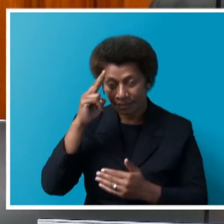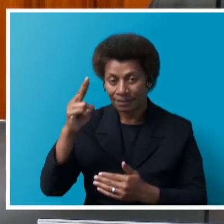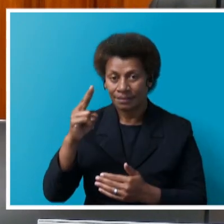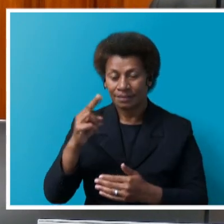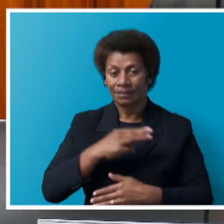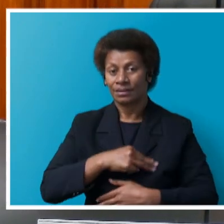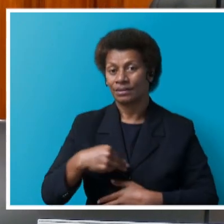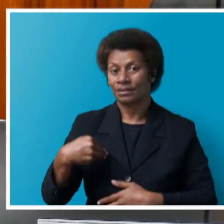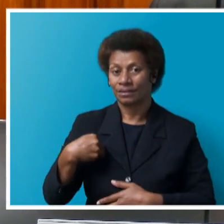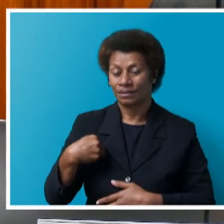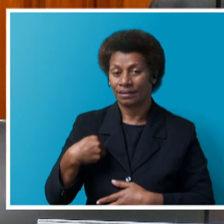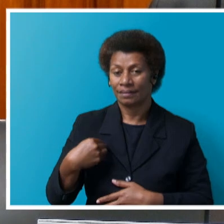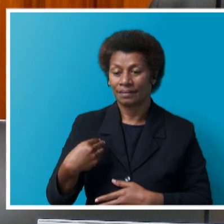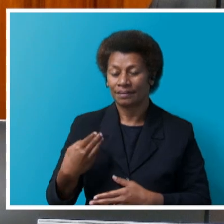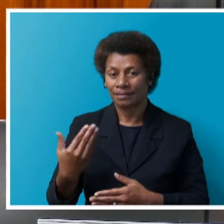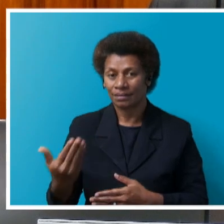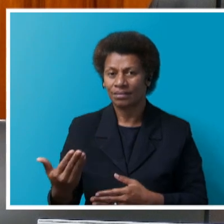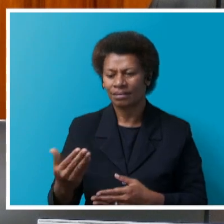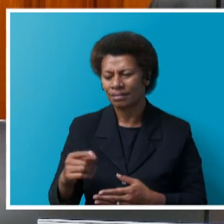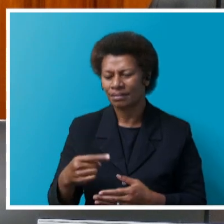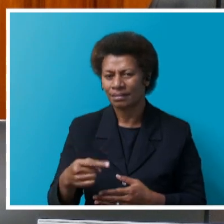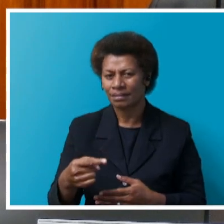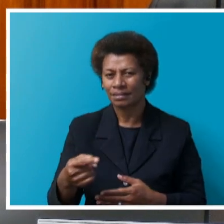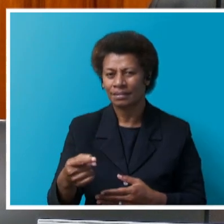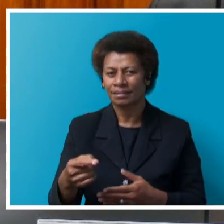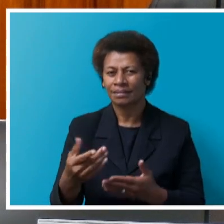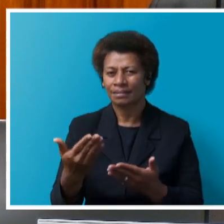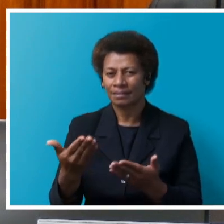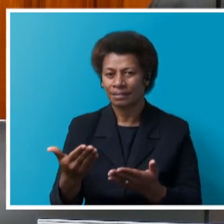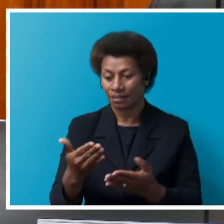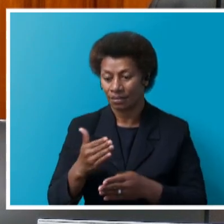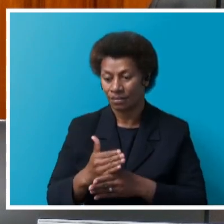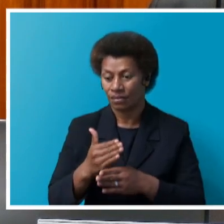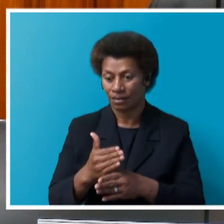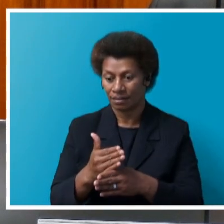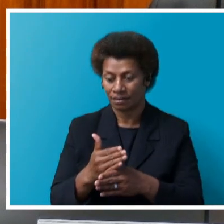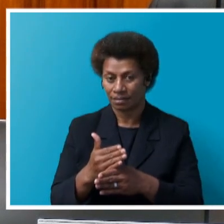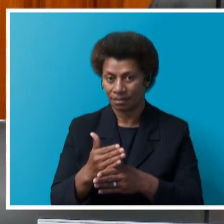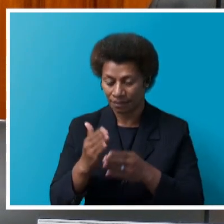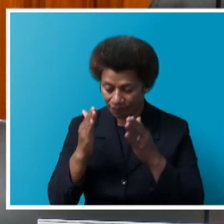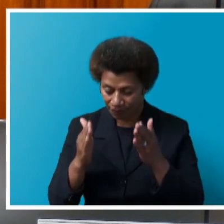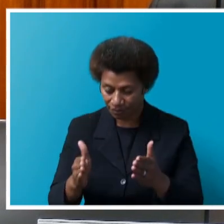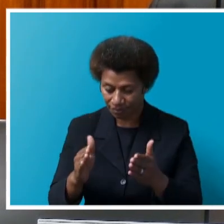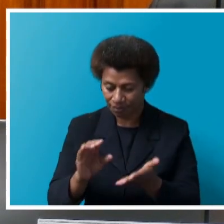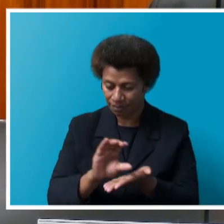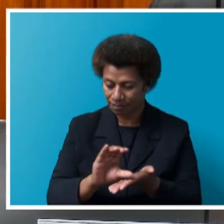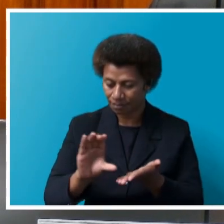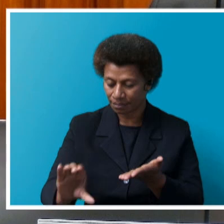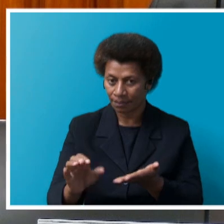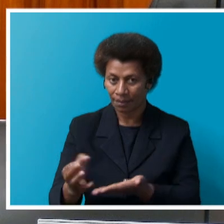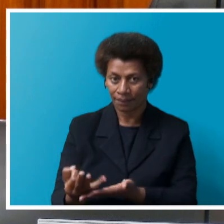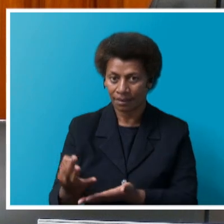to intensify our efforts to ensure more significant allocations of climate finance to